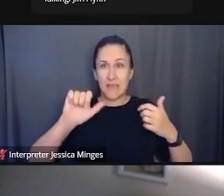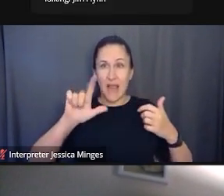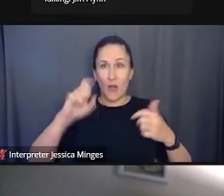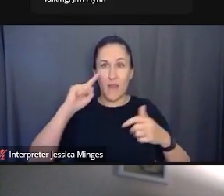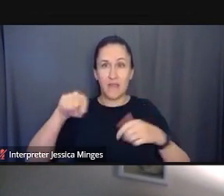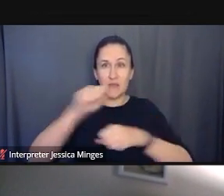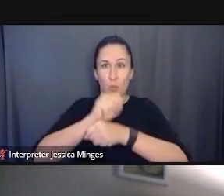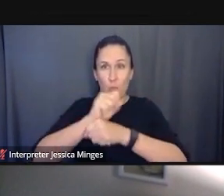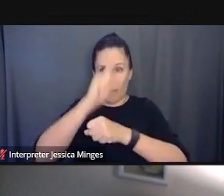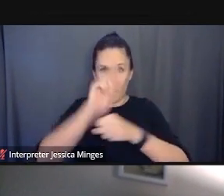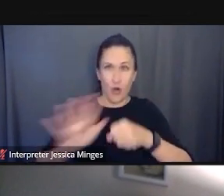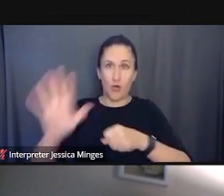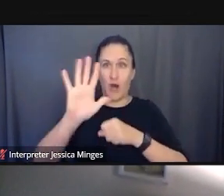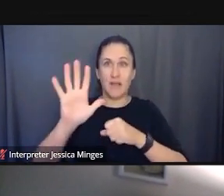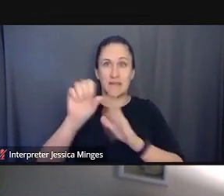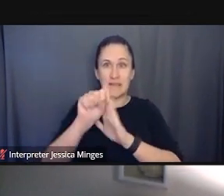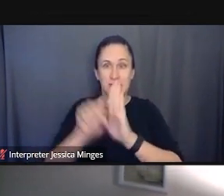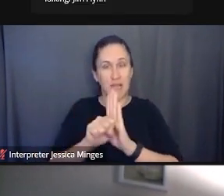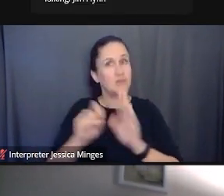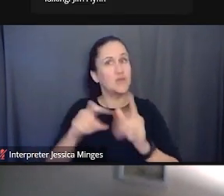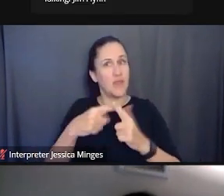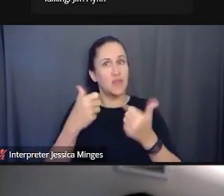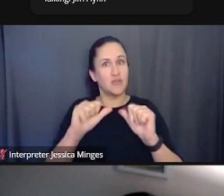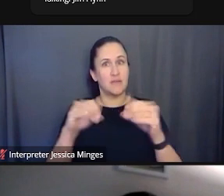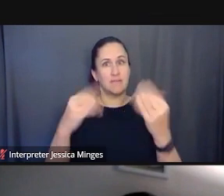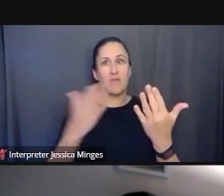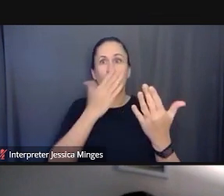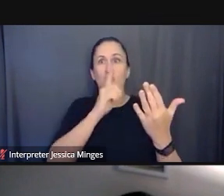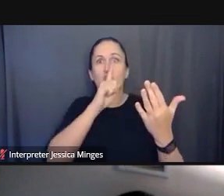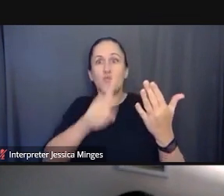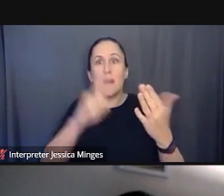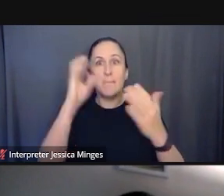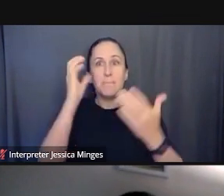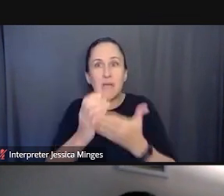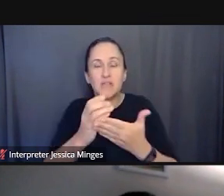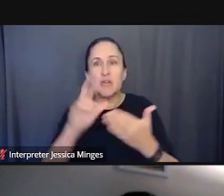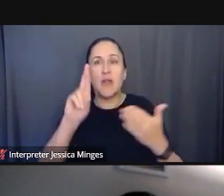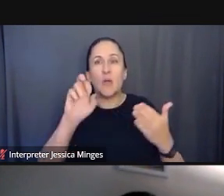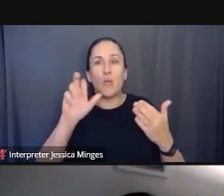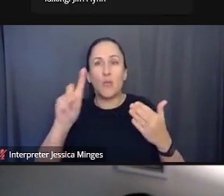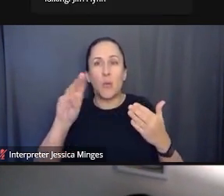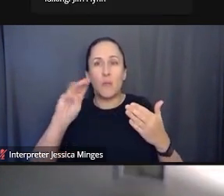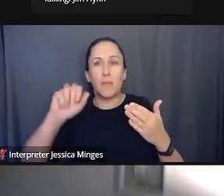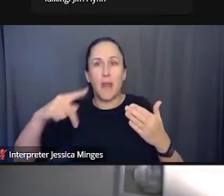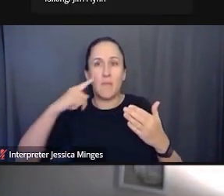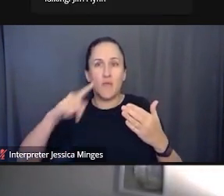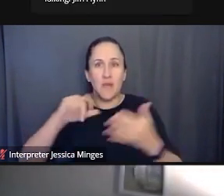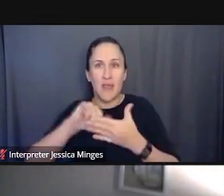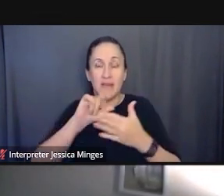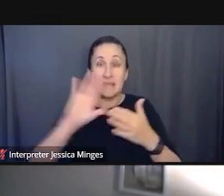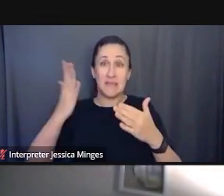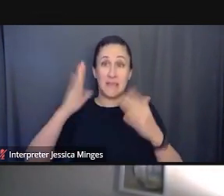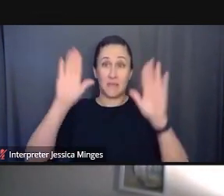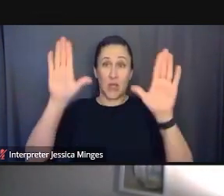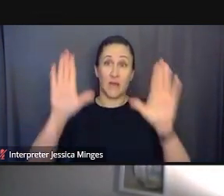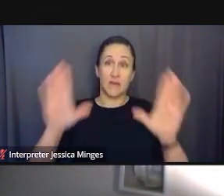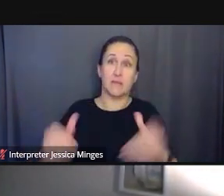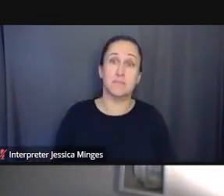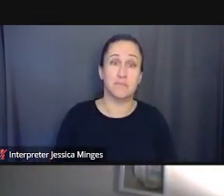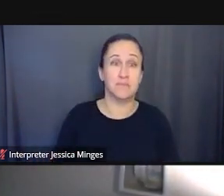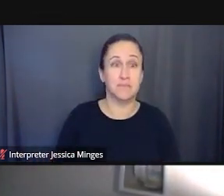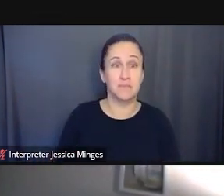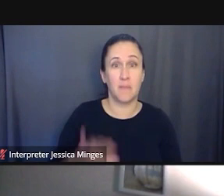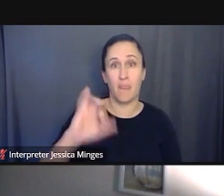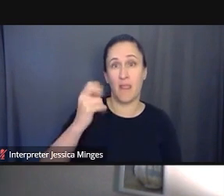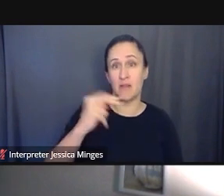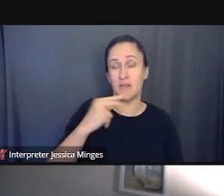giving people a real picture and a roadmap will be important. But sounds awesome. Yeah, and